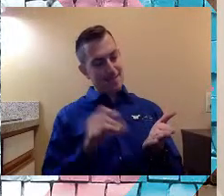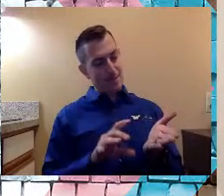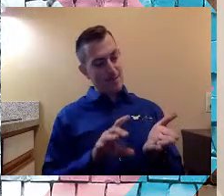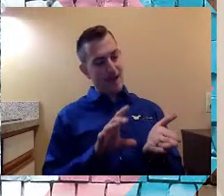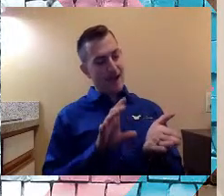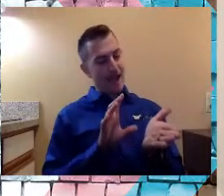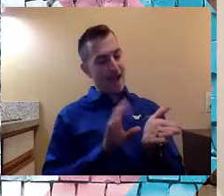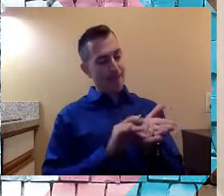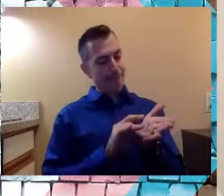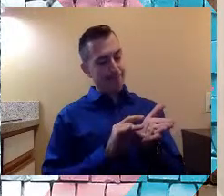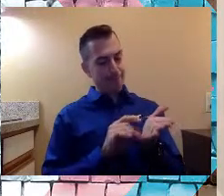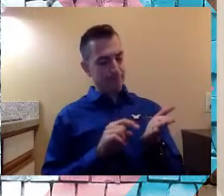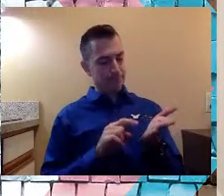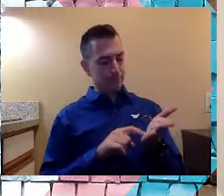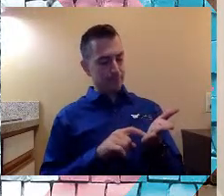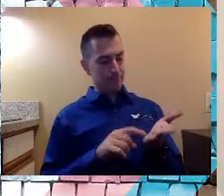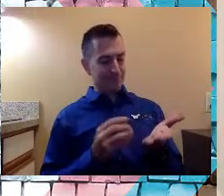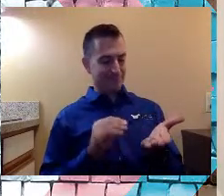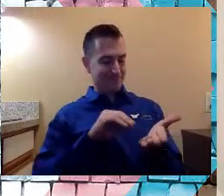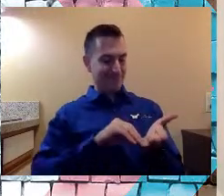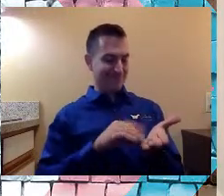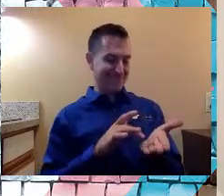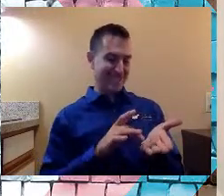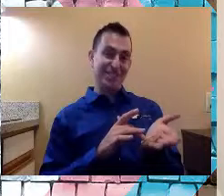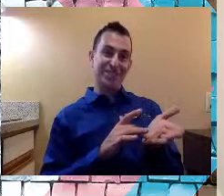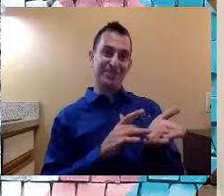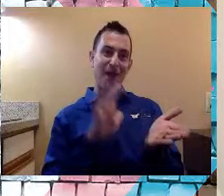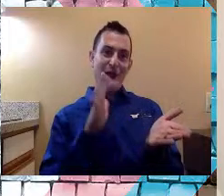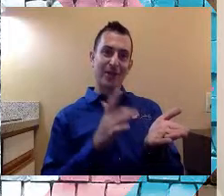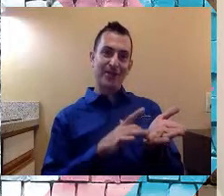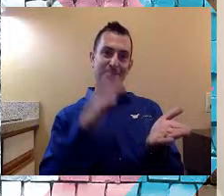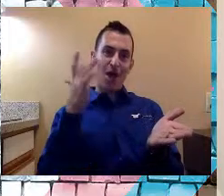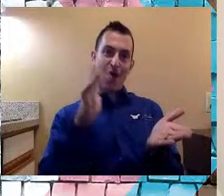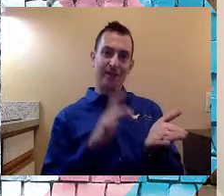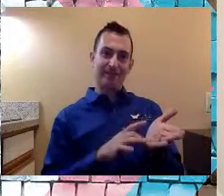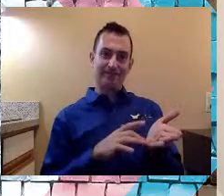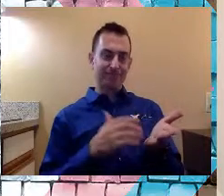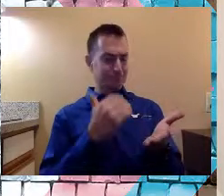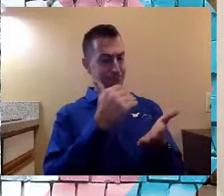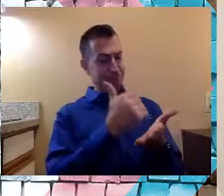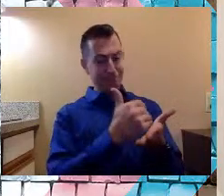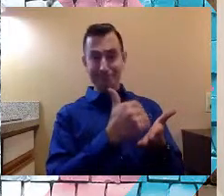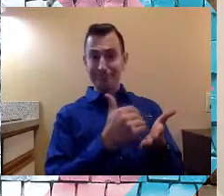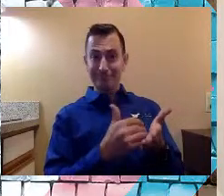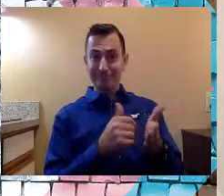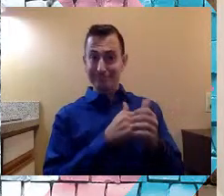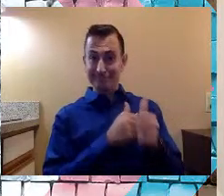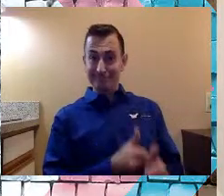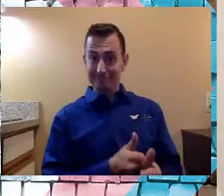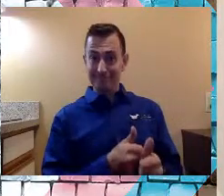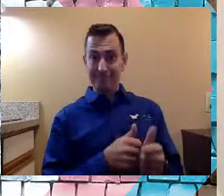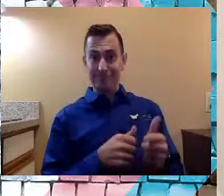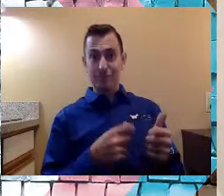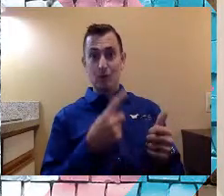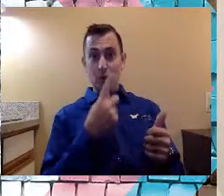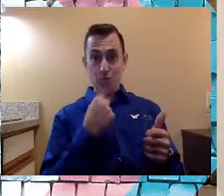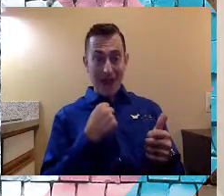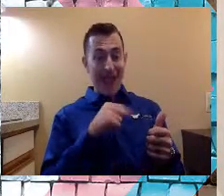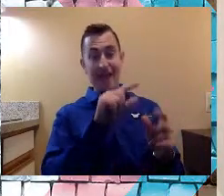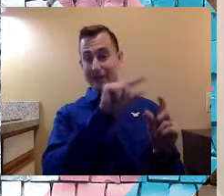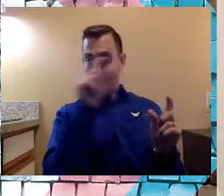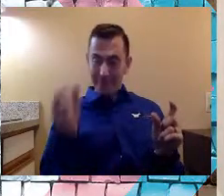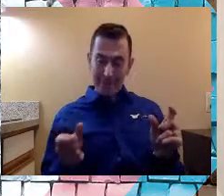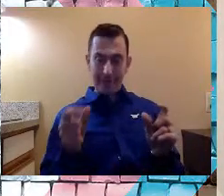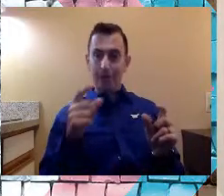There, for a little sparkle. So to finish this, you would just continue. Finish your red all the way to the bottom. Finish